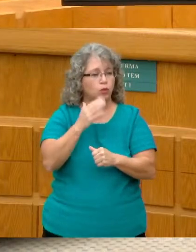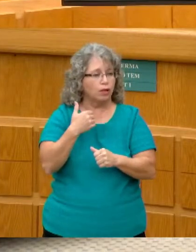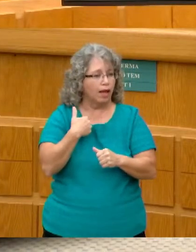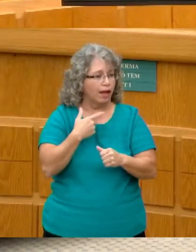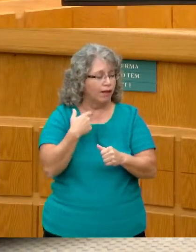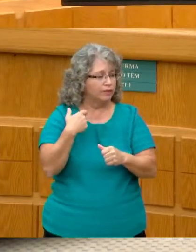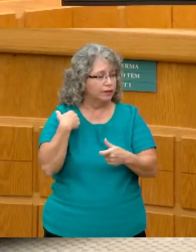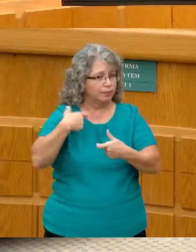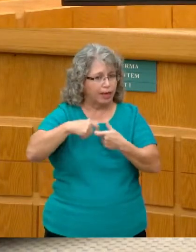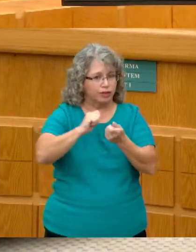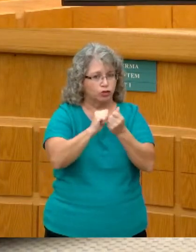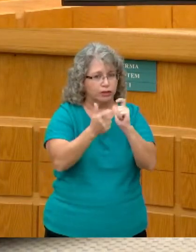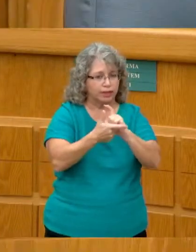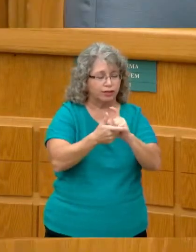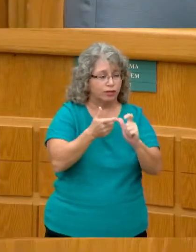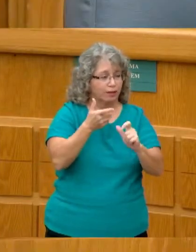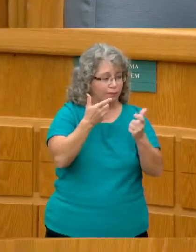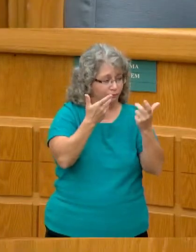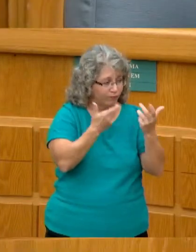pediatric vaccines.